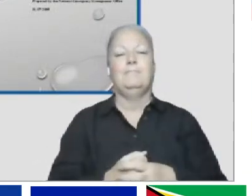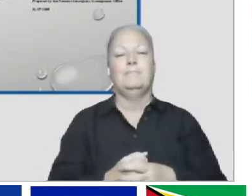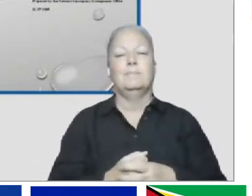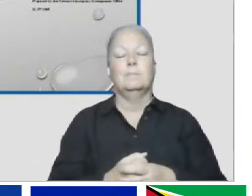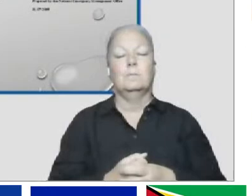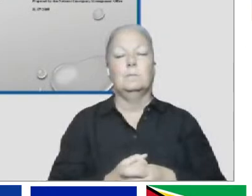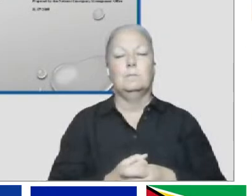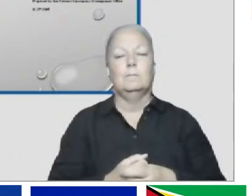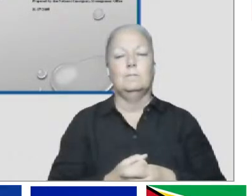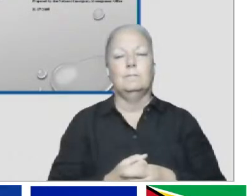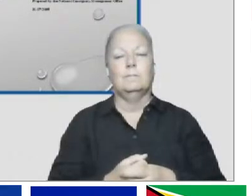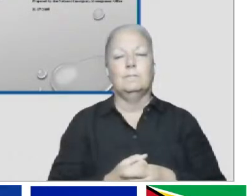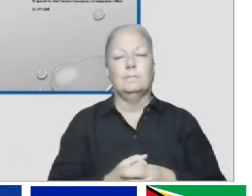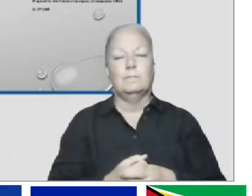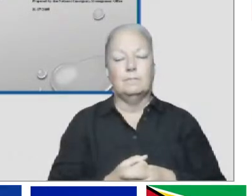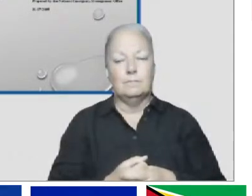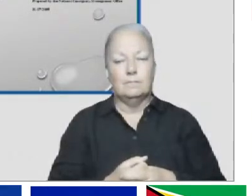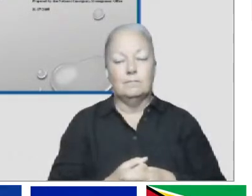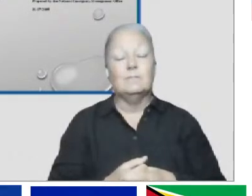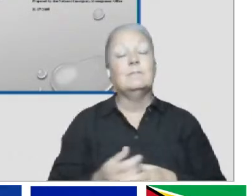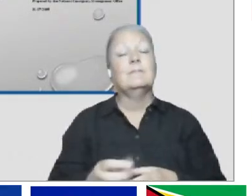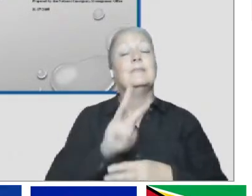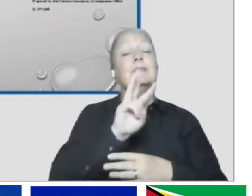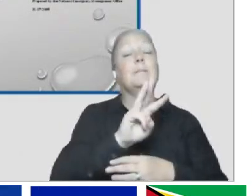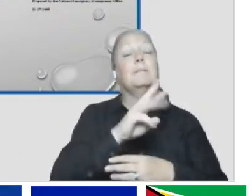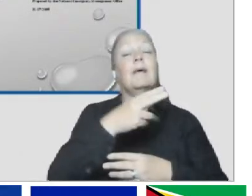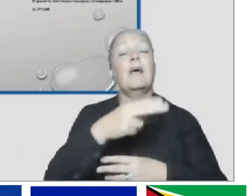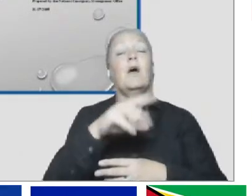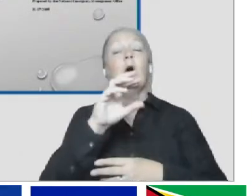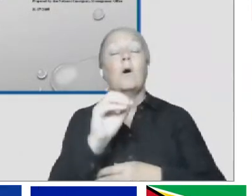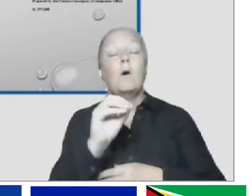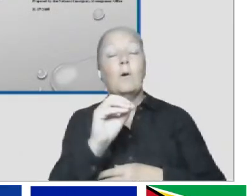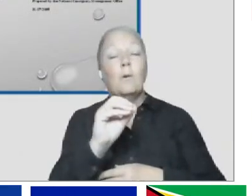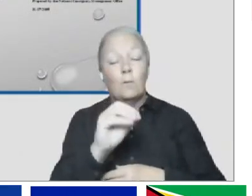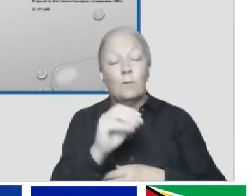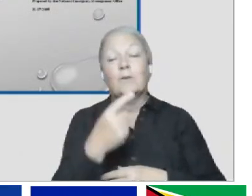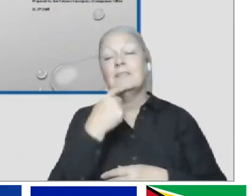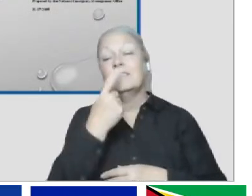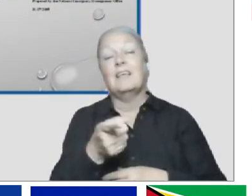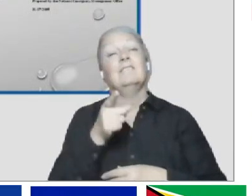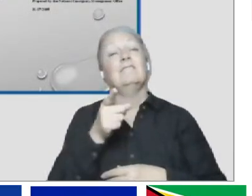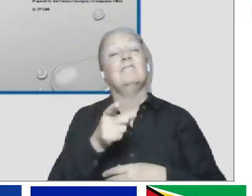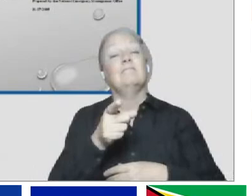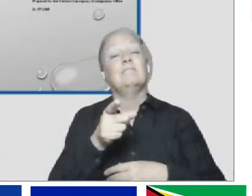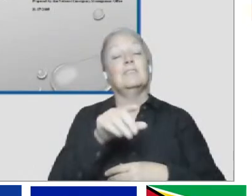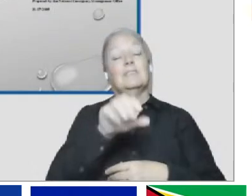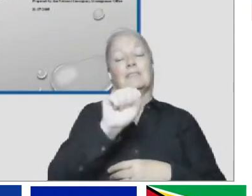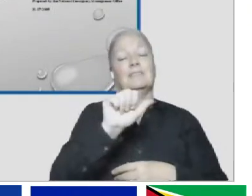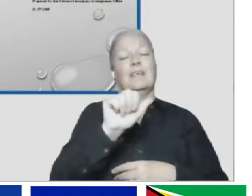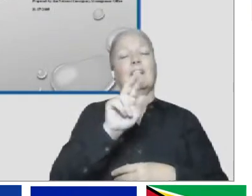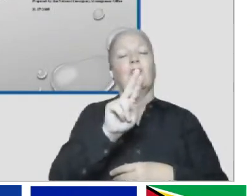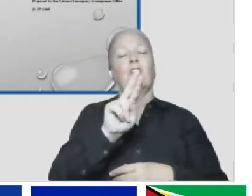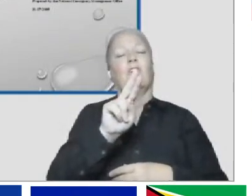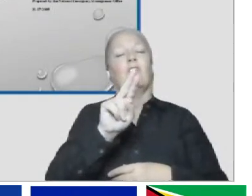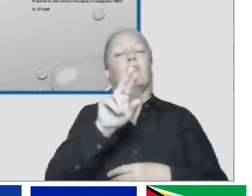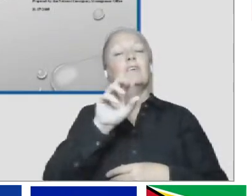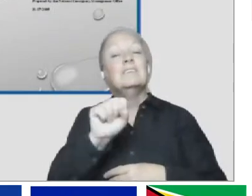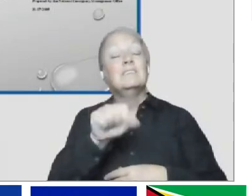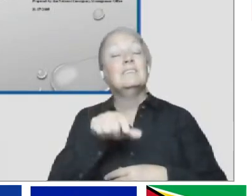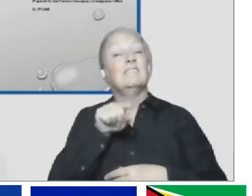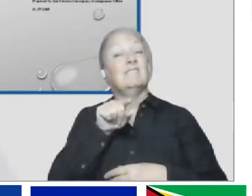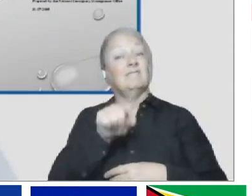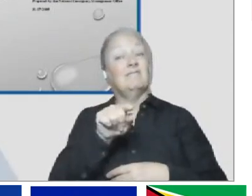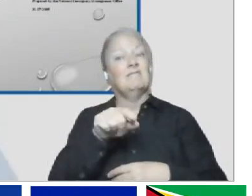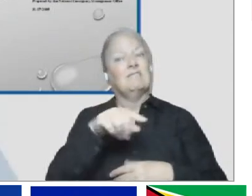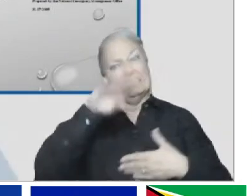WHO declared SARS-CoV a pandemic in March 11, 2020, The multi-island